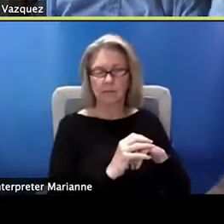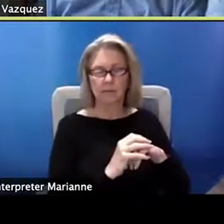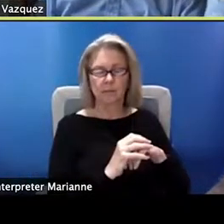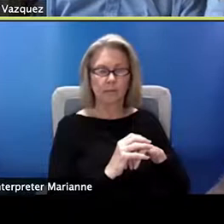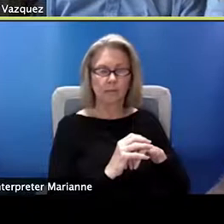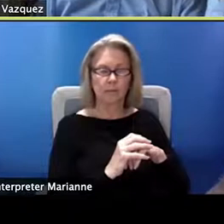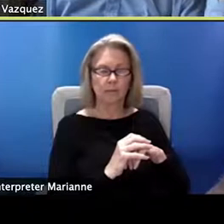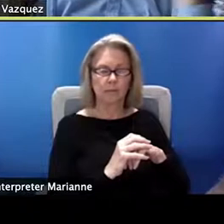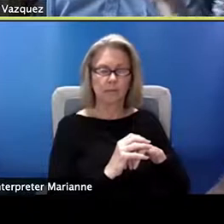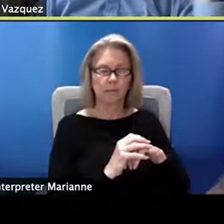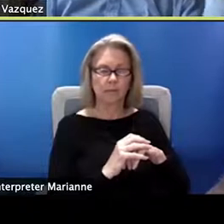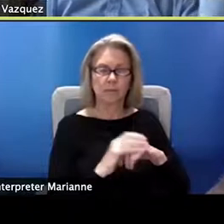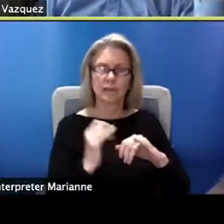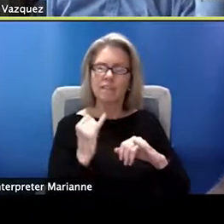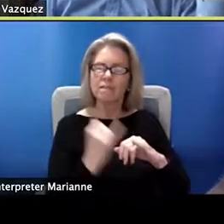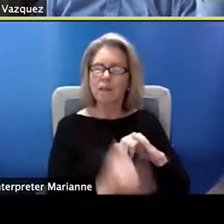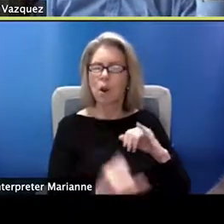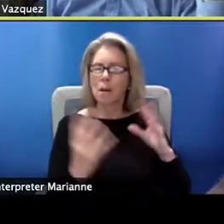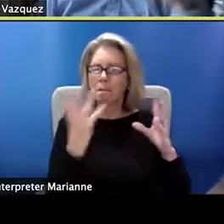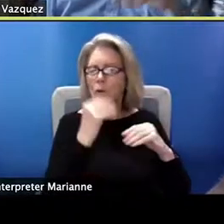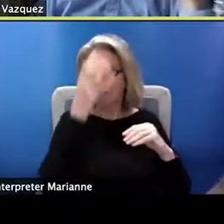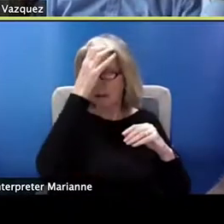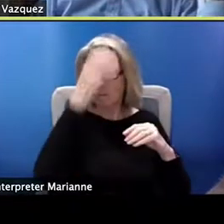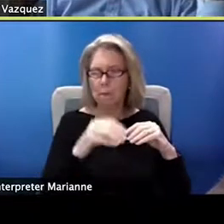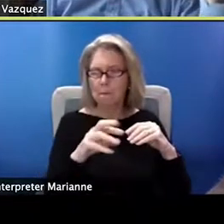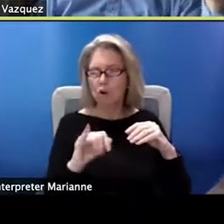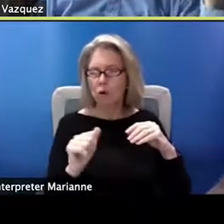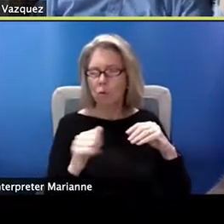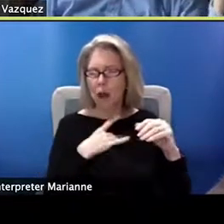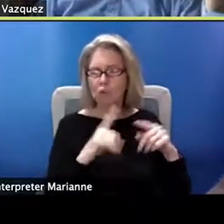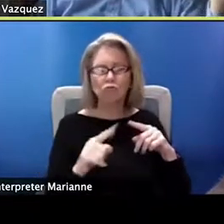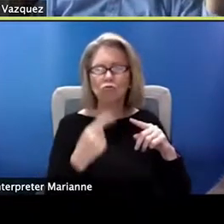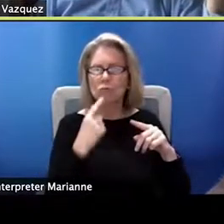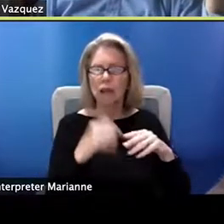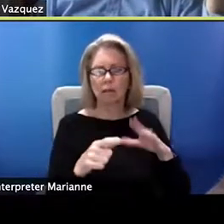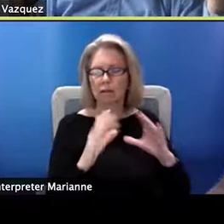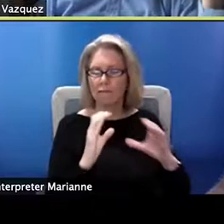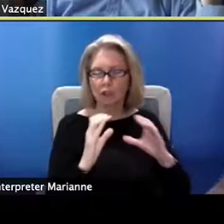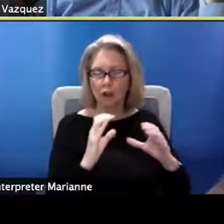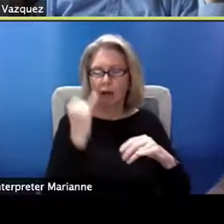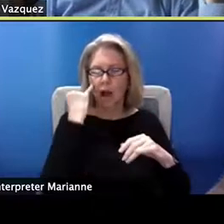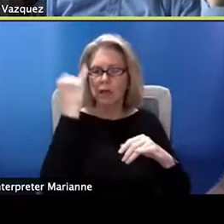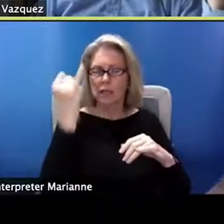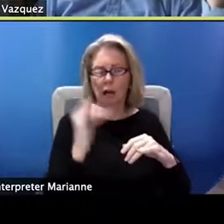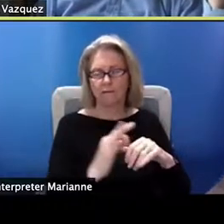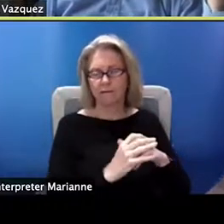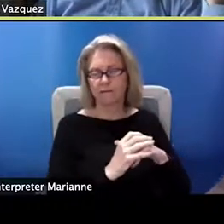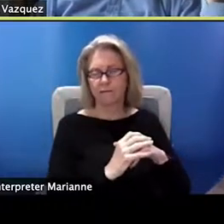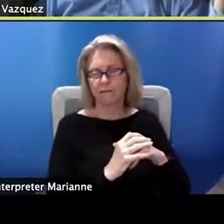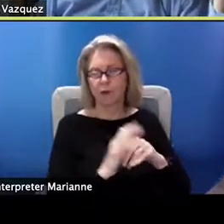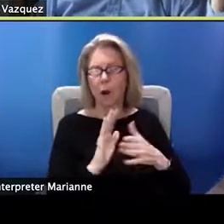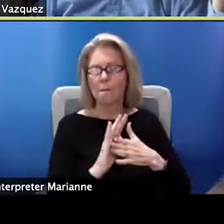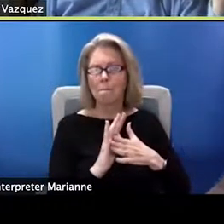And finally, a beautiful concept of Maria I would like just to add in this conversation is the idea of the of